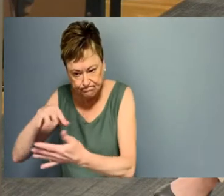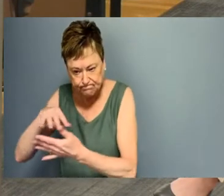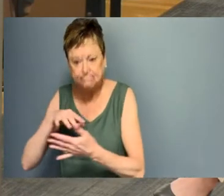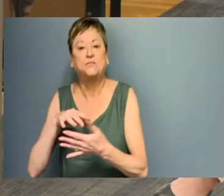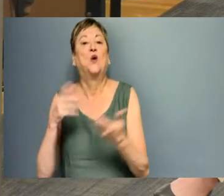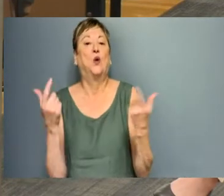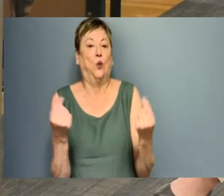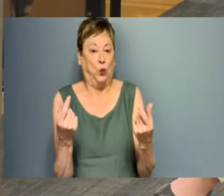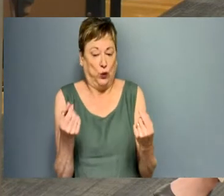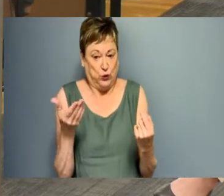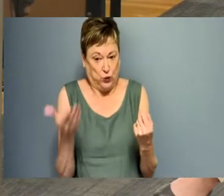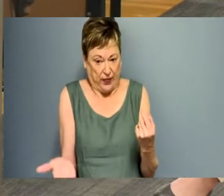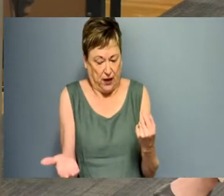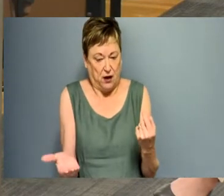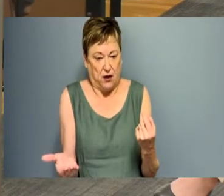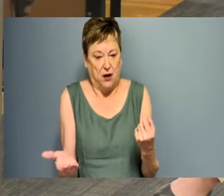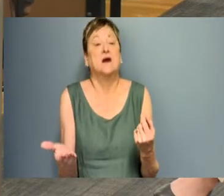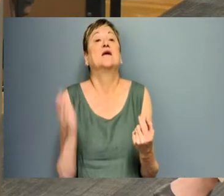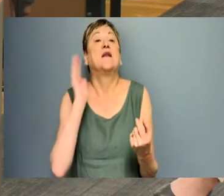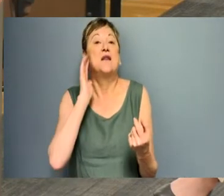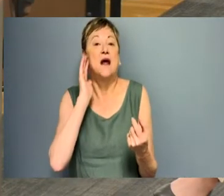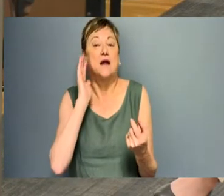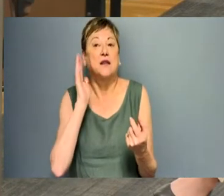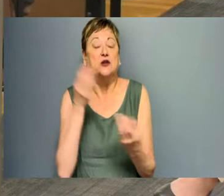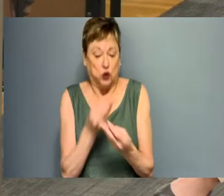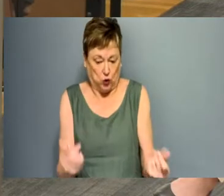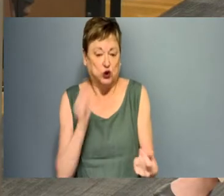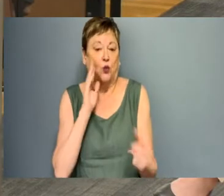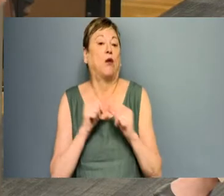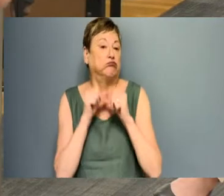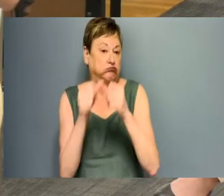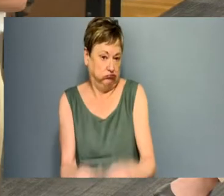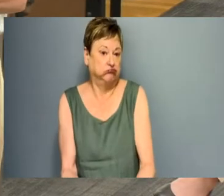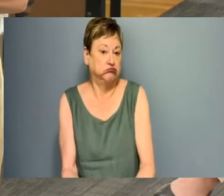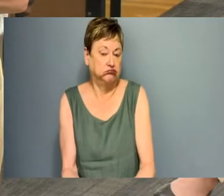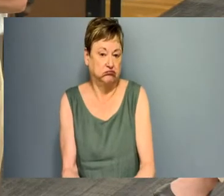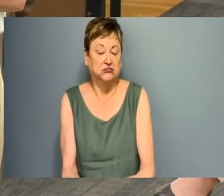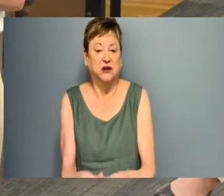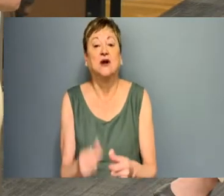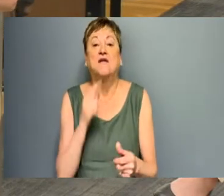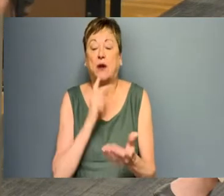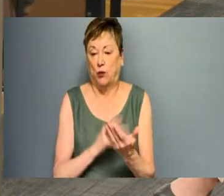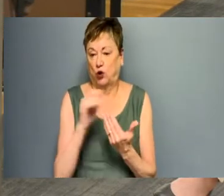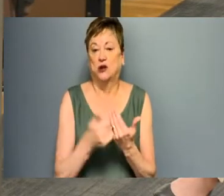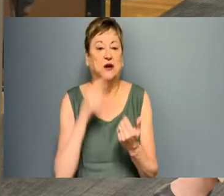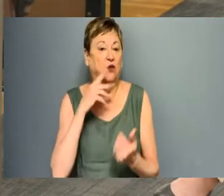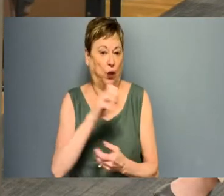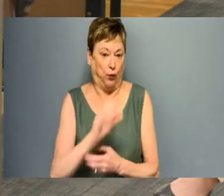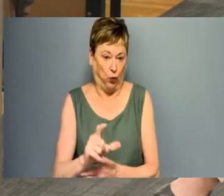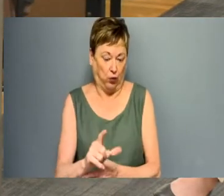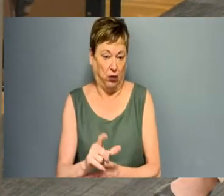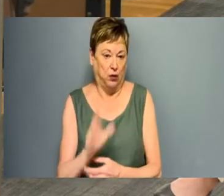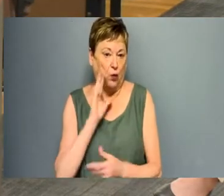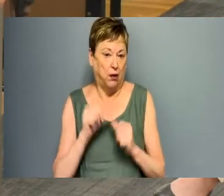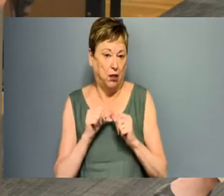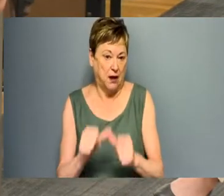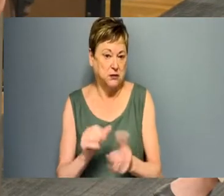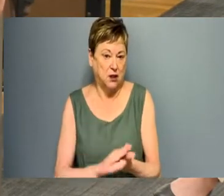could justify a longer lasting result from a dredge project in the conservation pool.